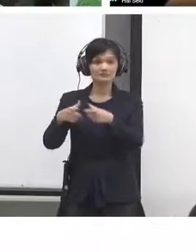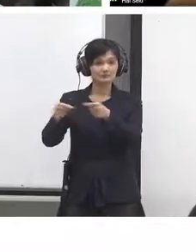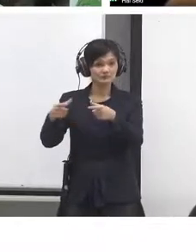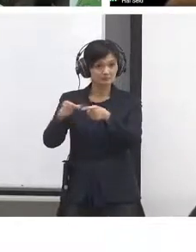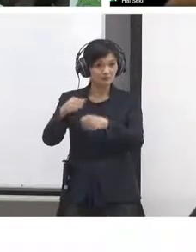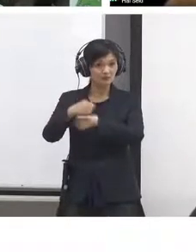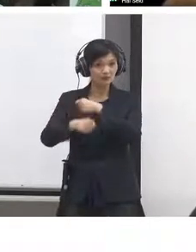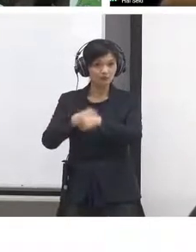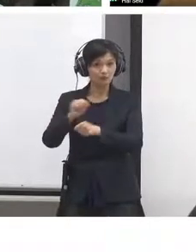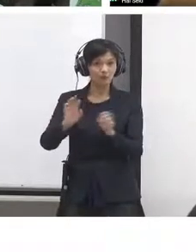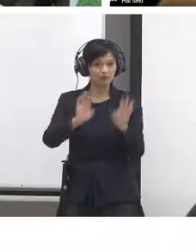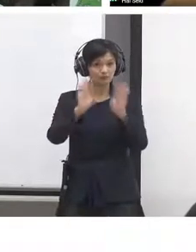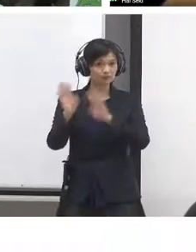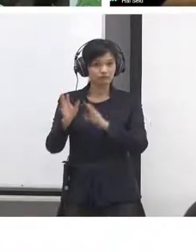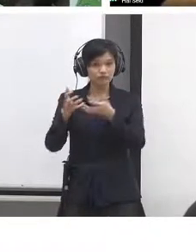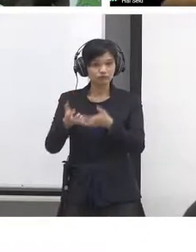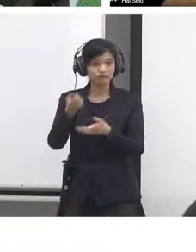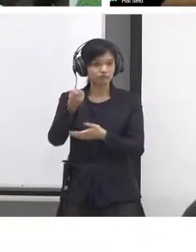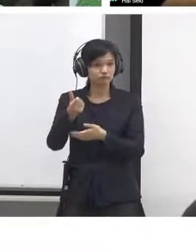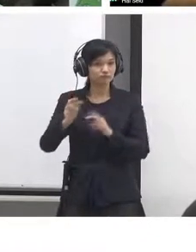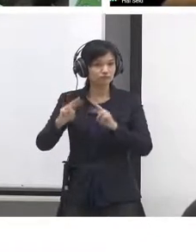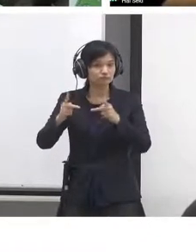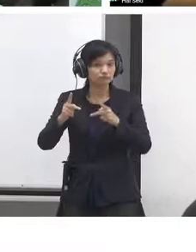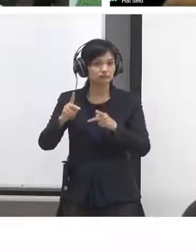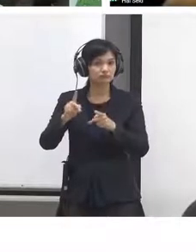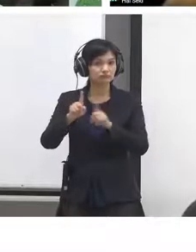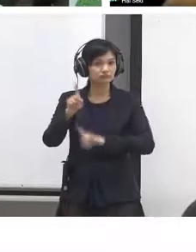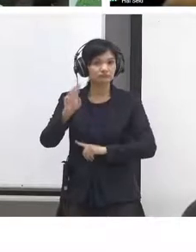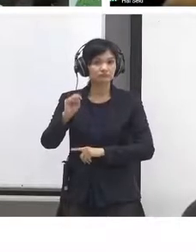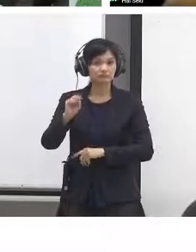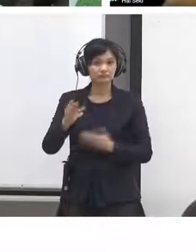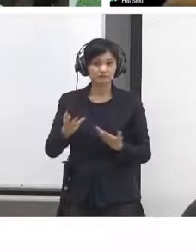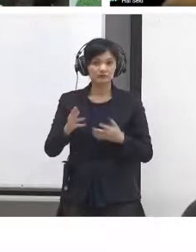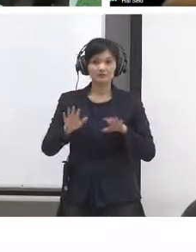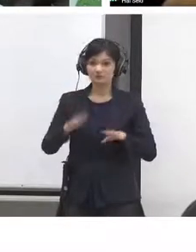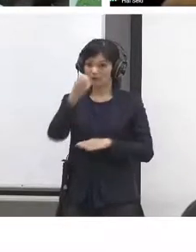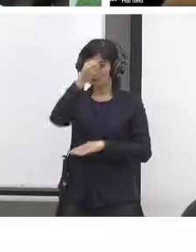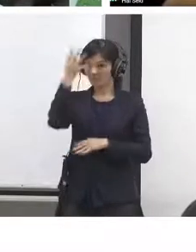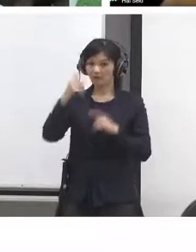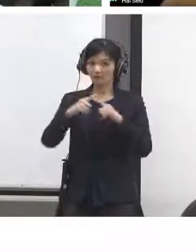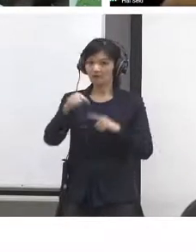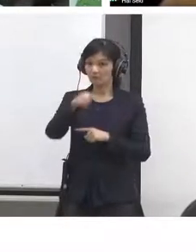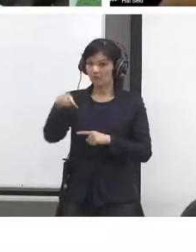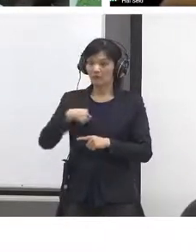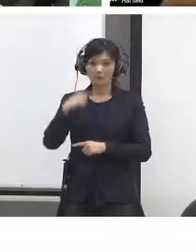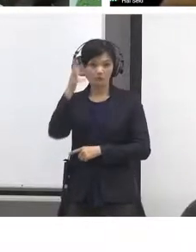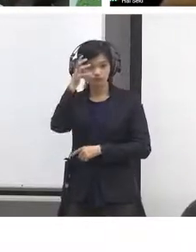to think they have to involve in politics in Japan?